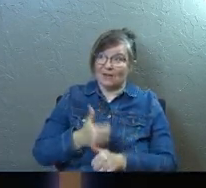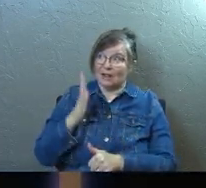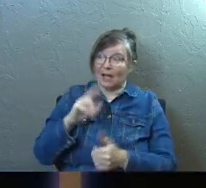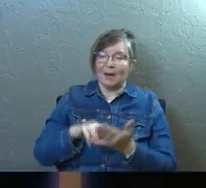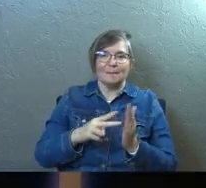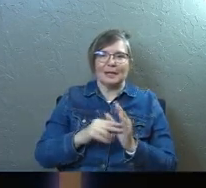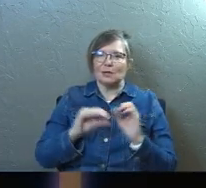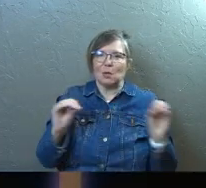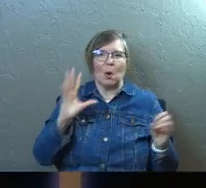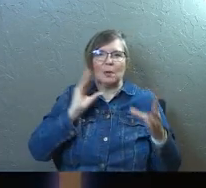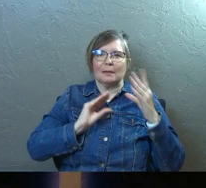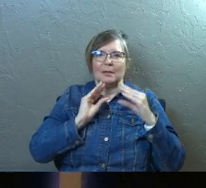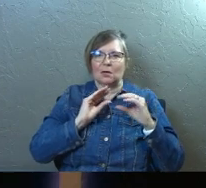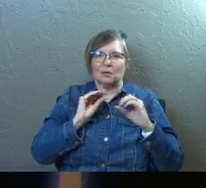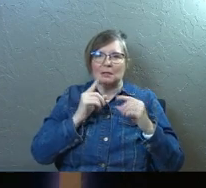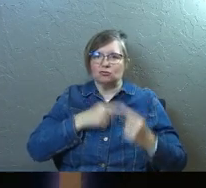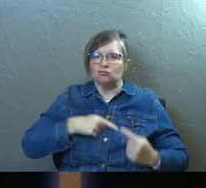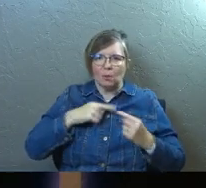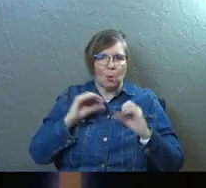be valleys.